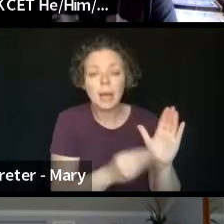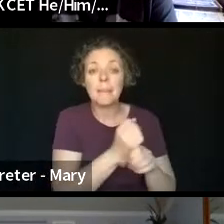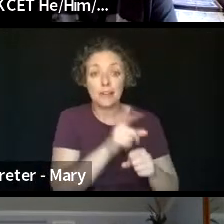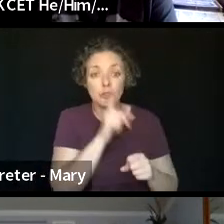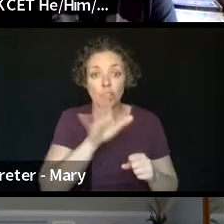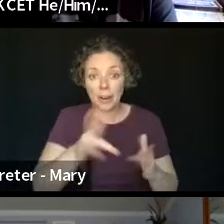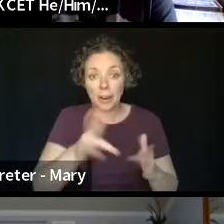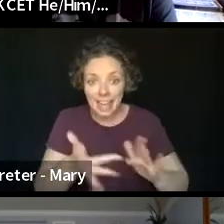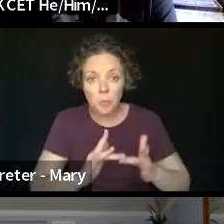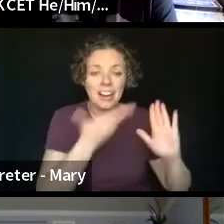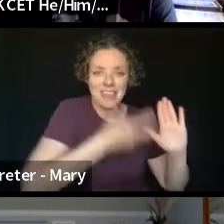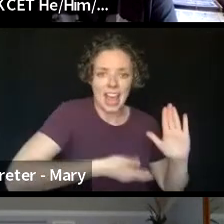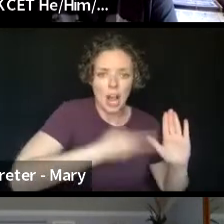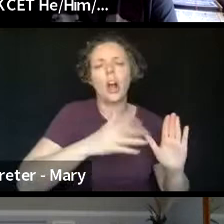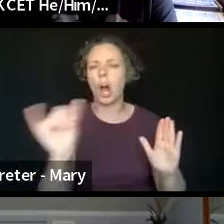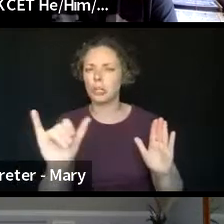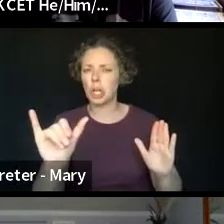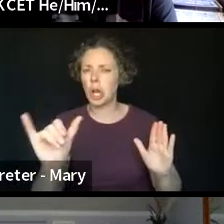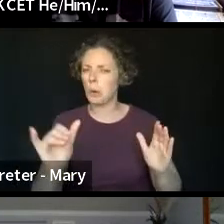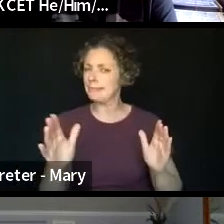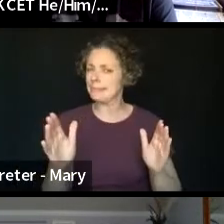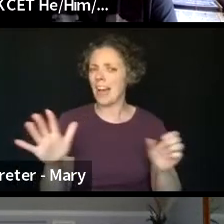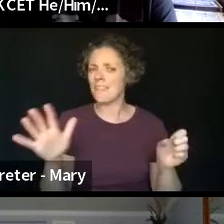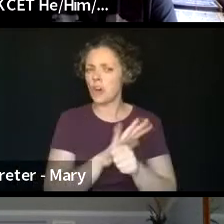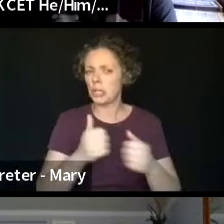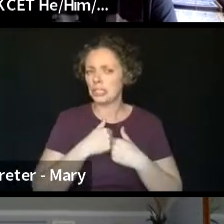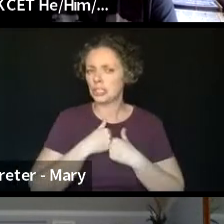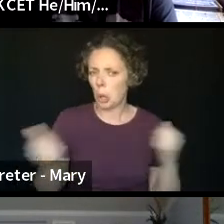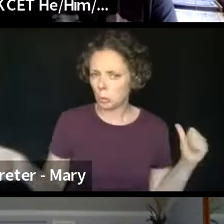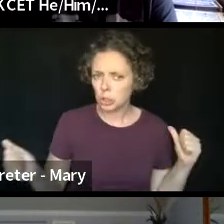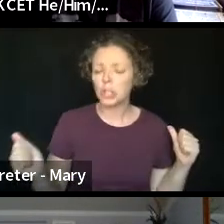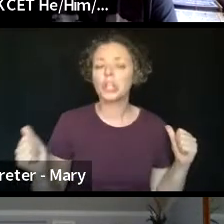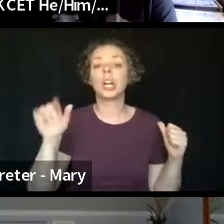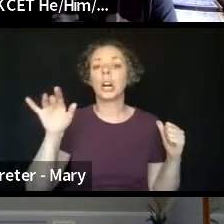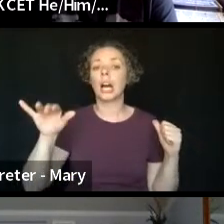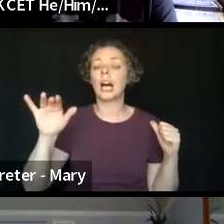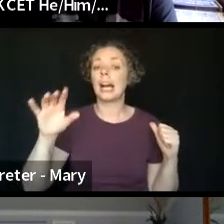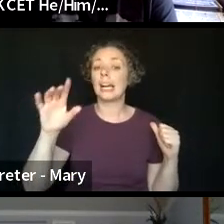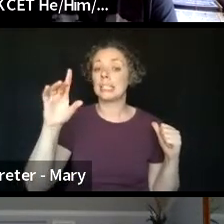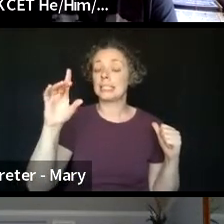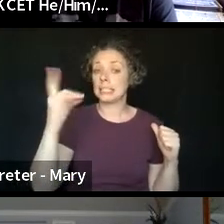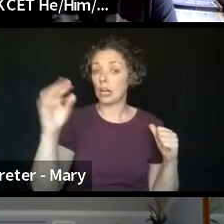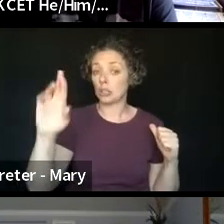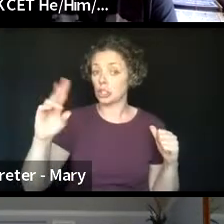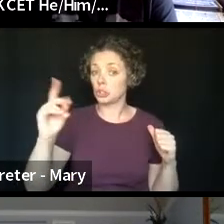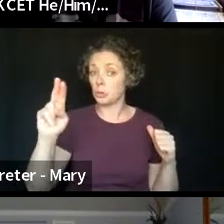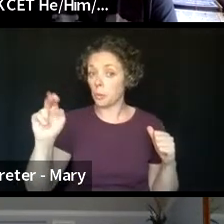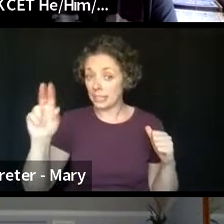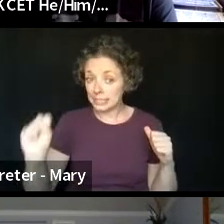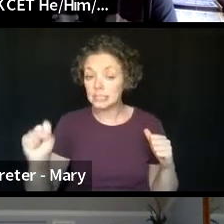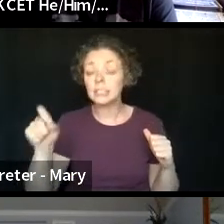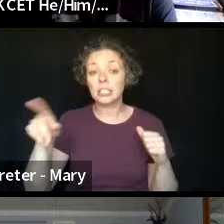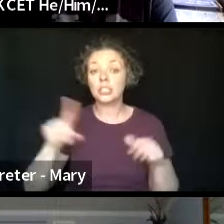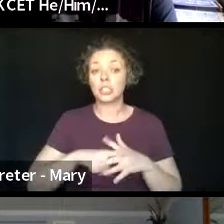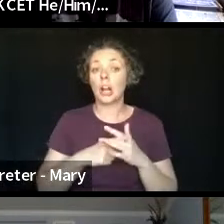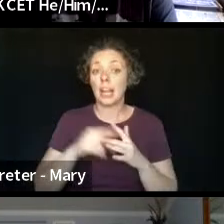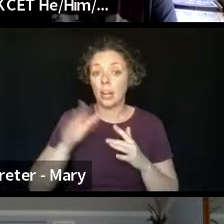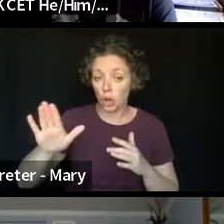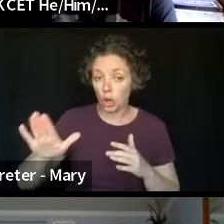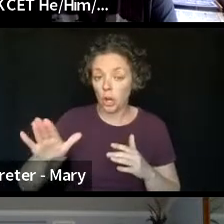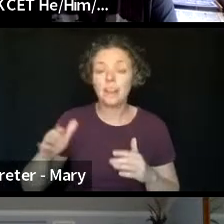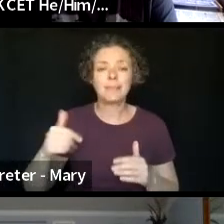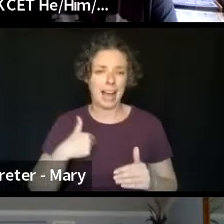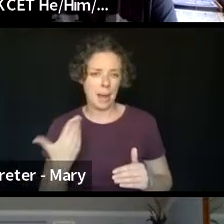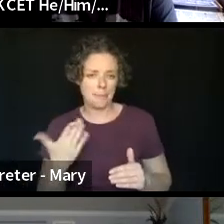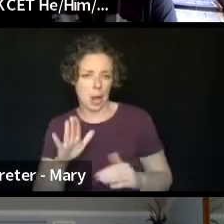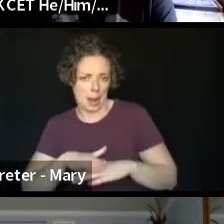there. Also, full disclosure, Dr. Duvey is one of her students, started Outcare Health. Disclosure on that, I happen to be a board member,